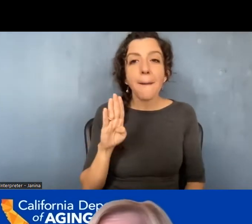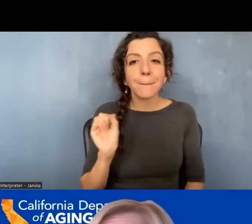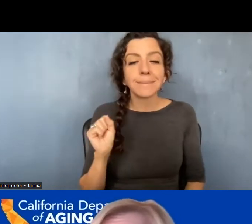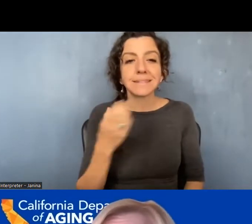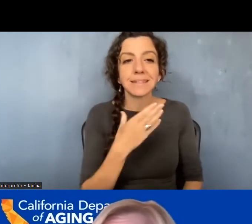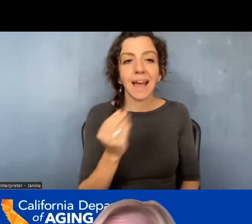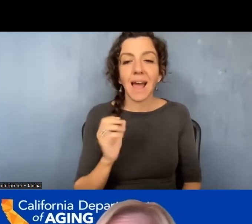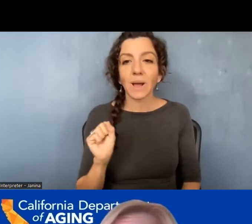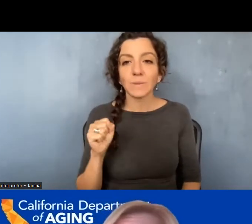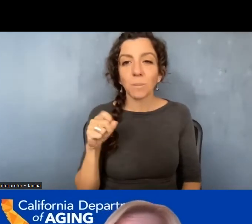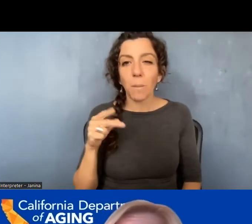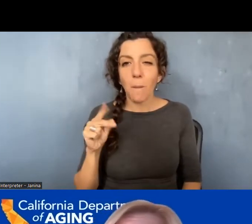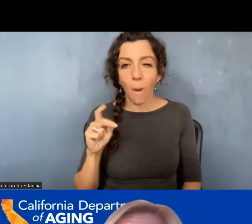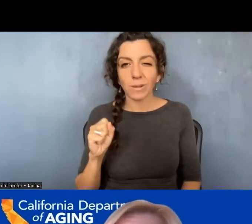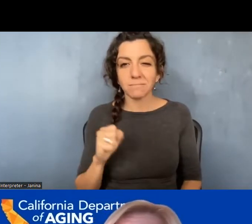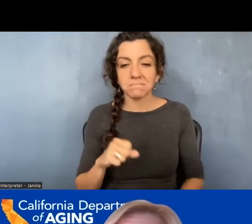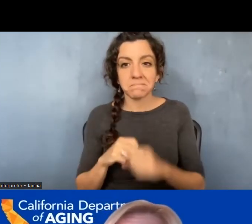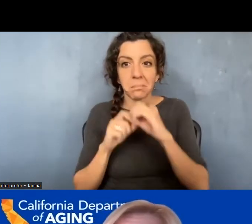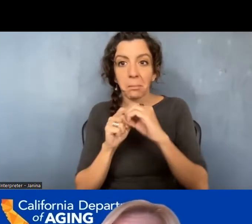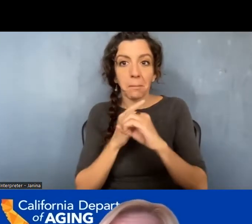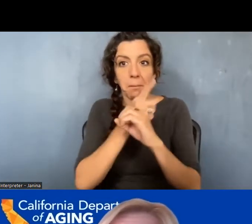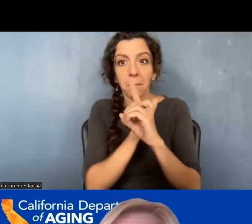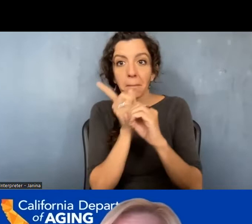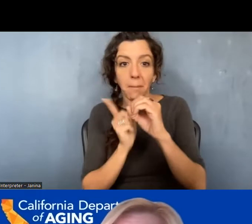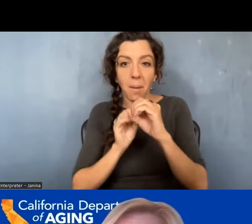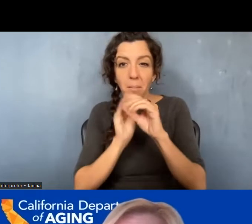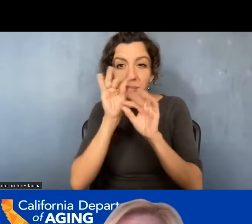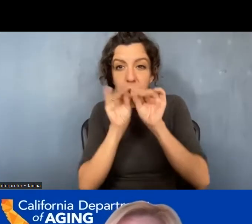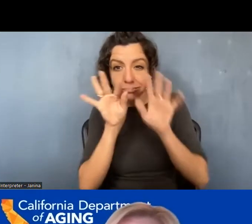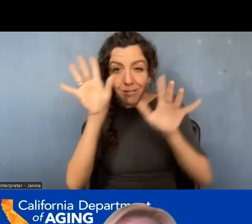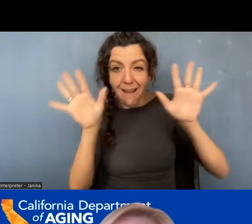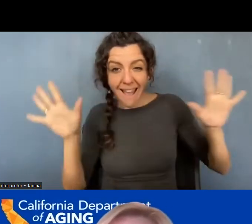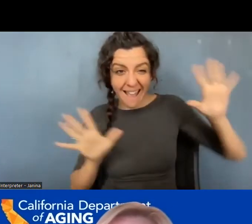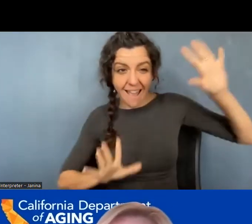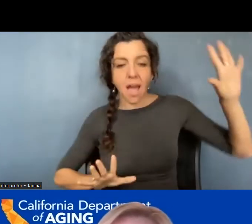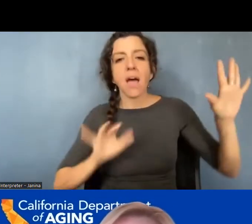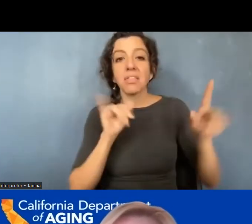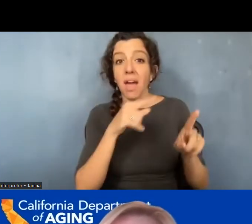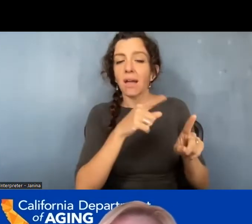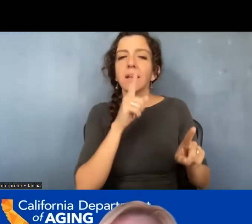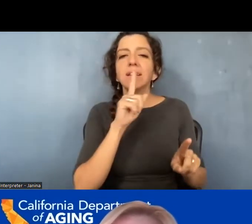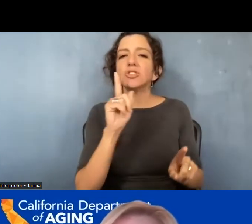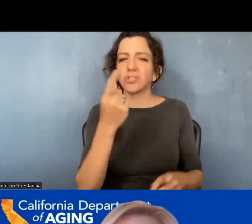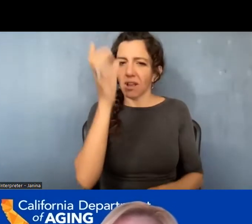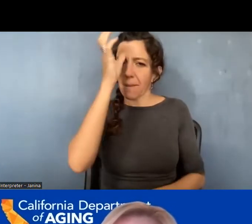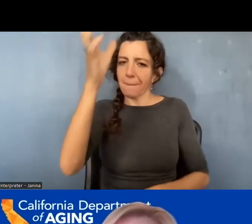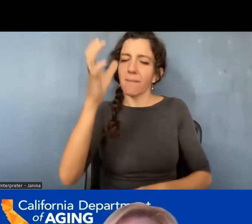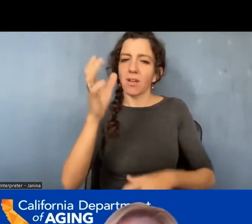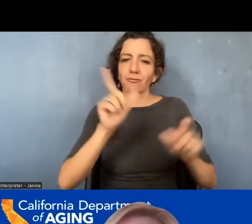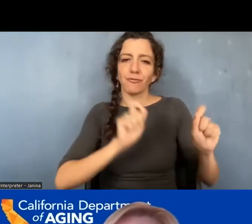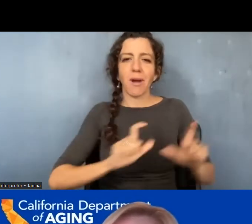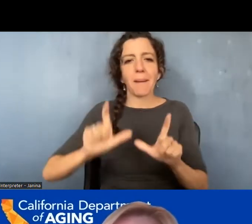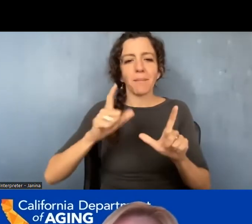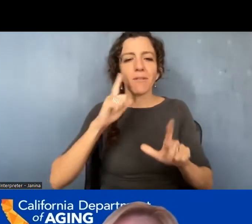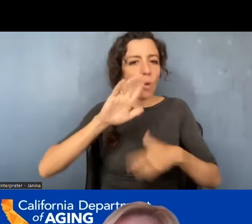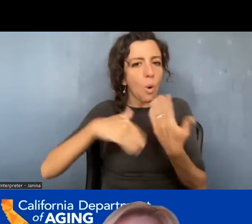was not a proposal, it was a conceptual framework, a foundation and framework for every local community to adopt in